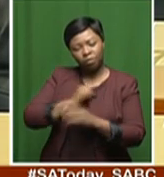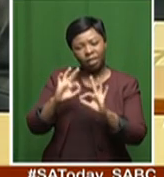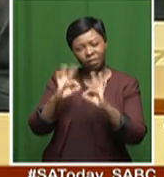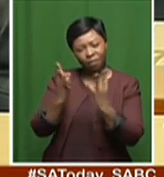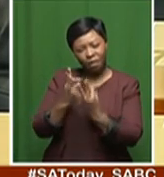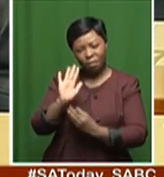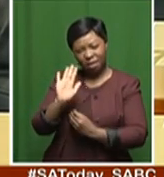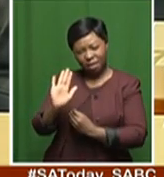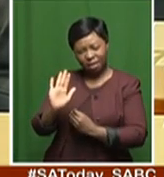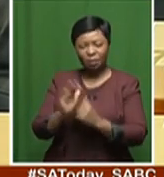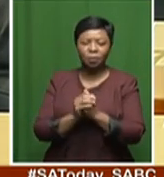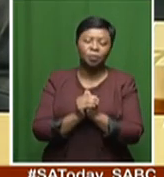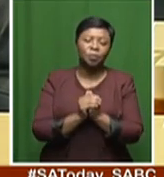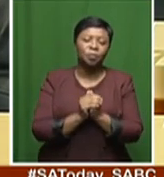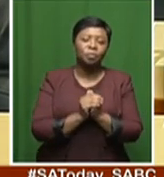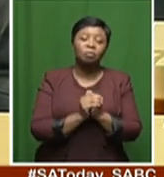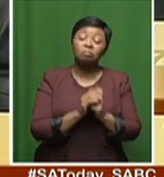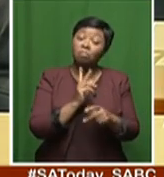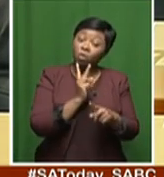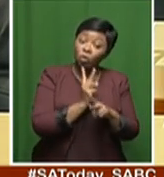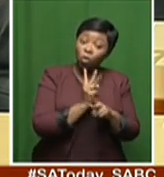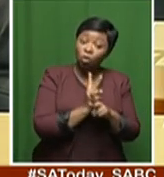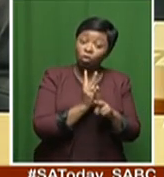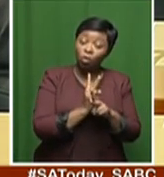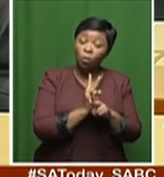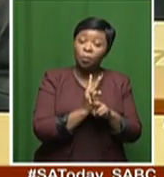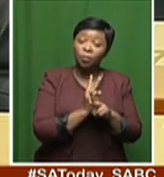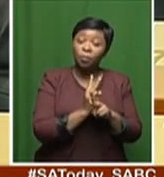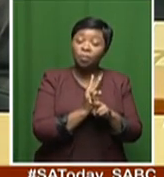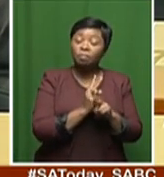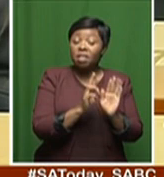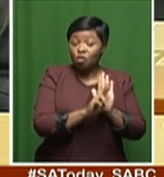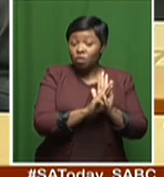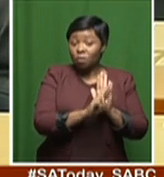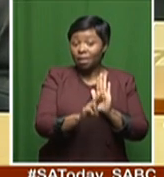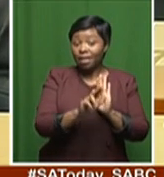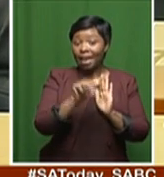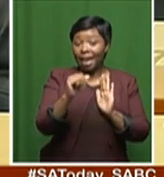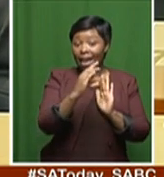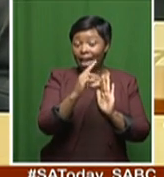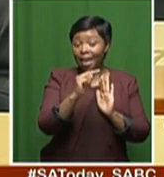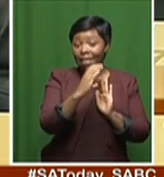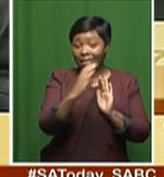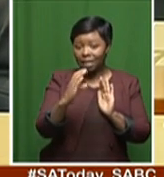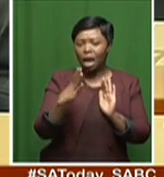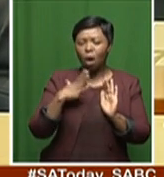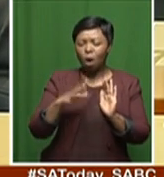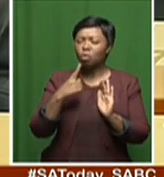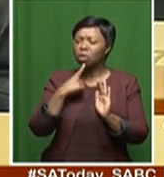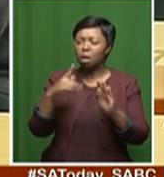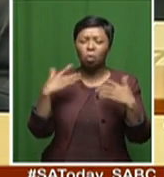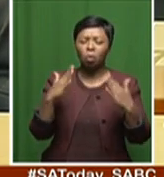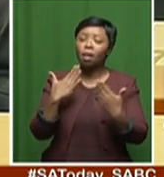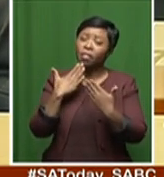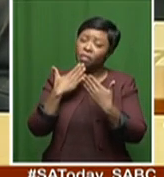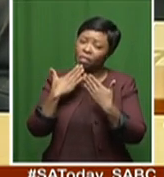But I'd like, on behalf of the ANC, to thank the Commission for allowing the